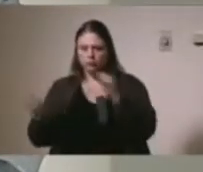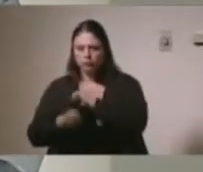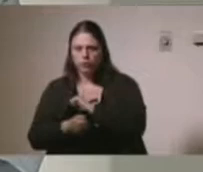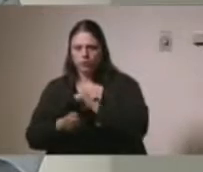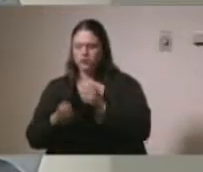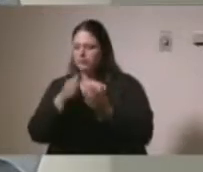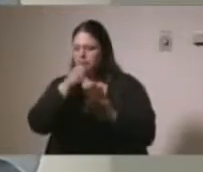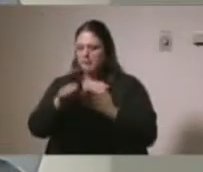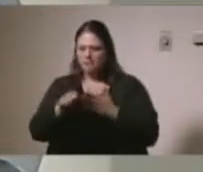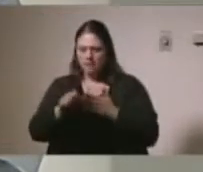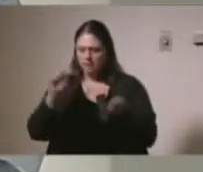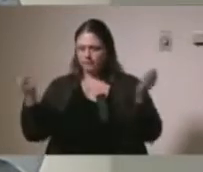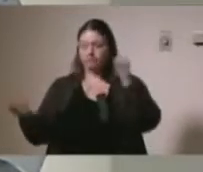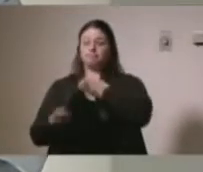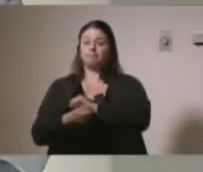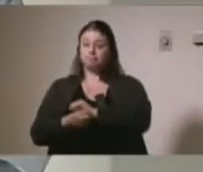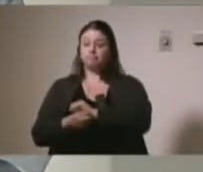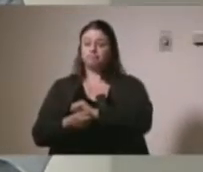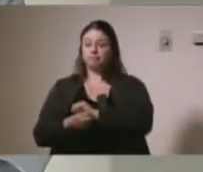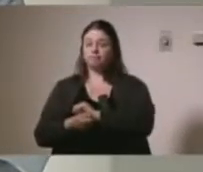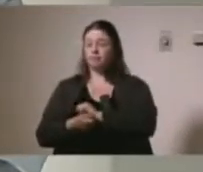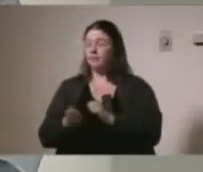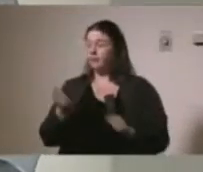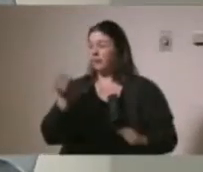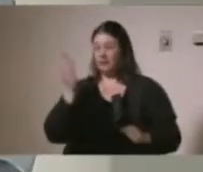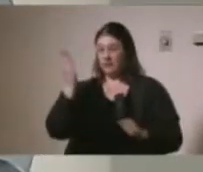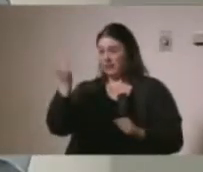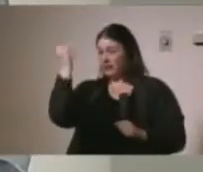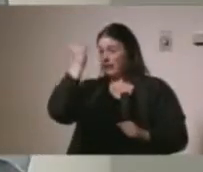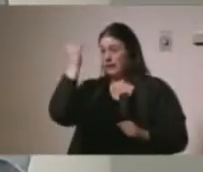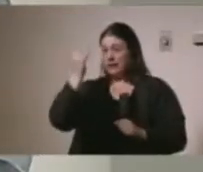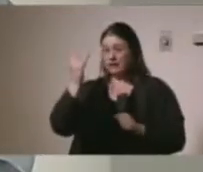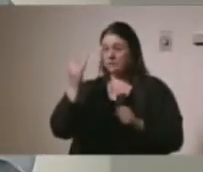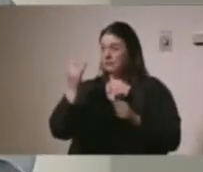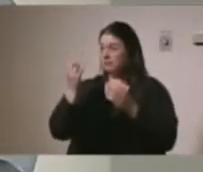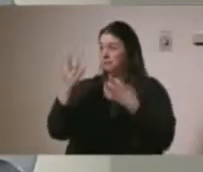in Italy, a lot of businesses went out of business.